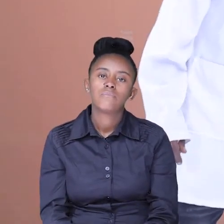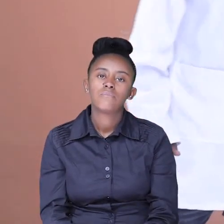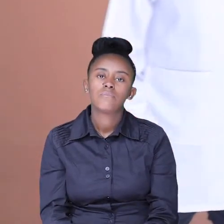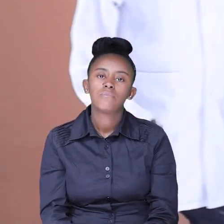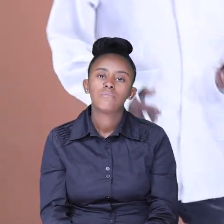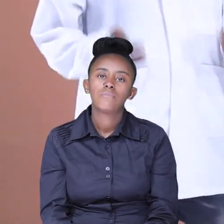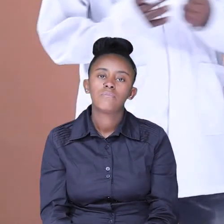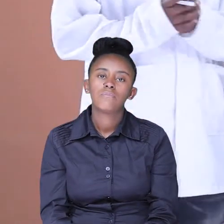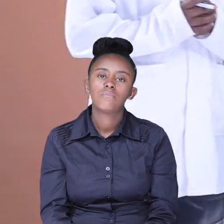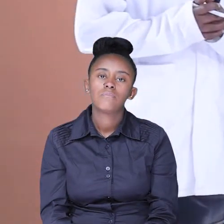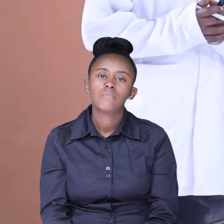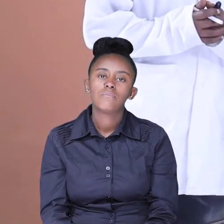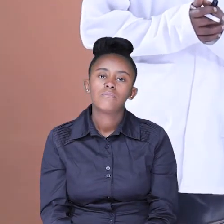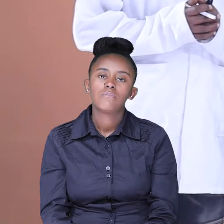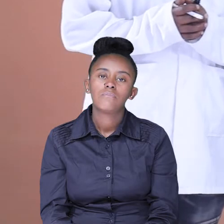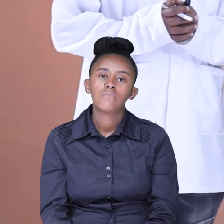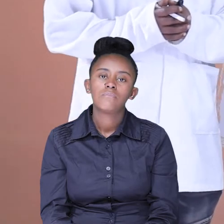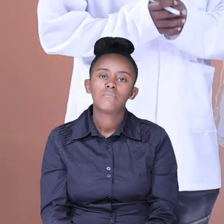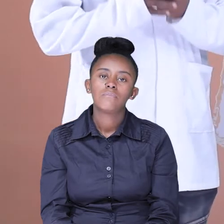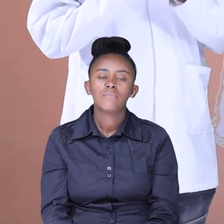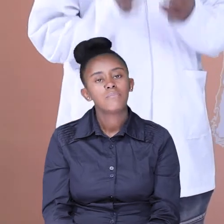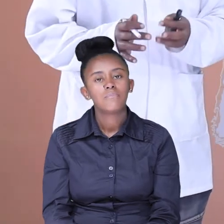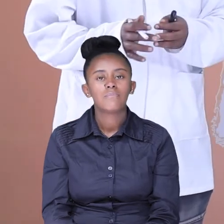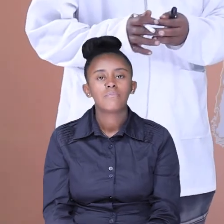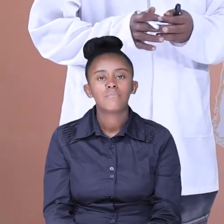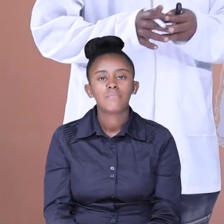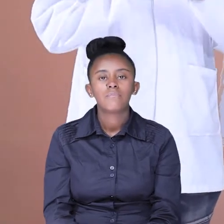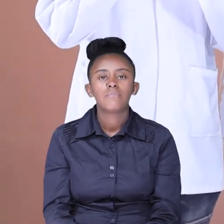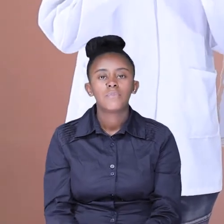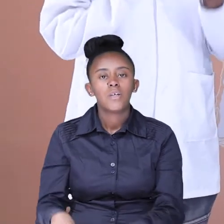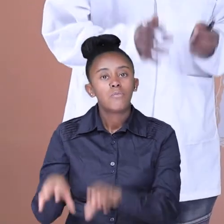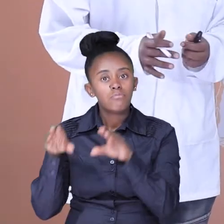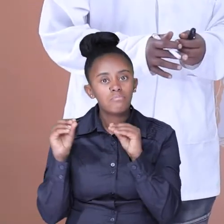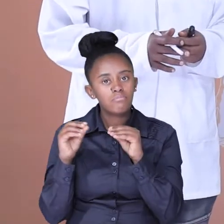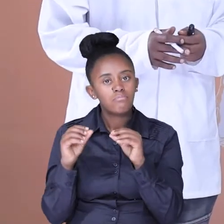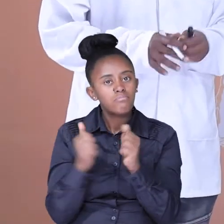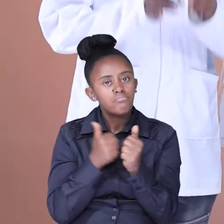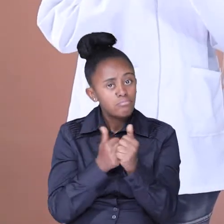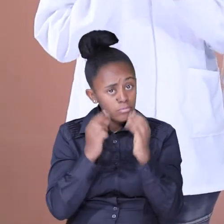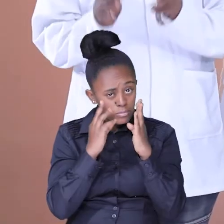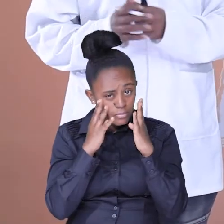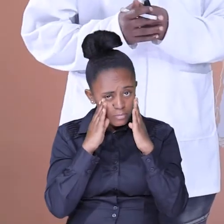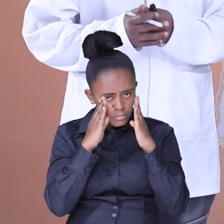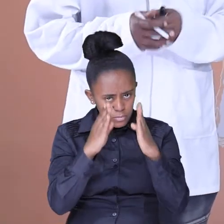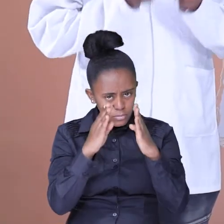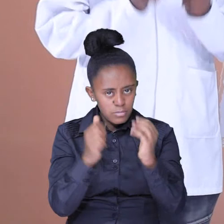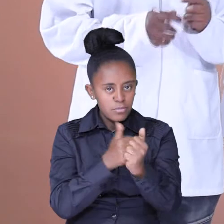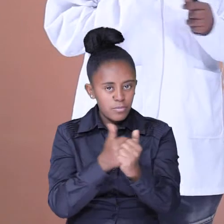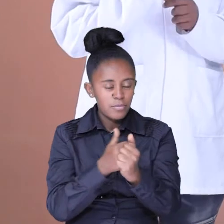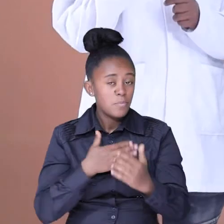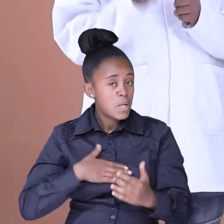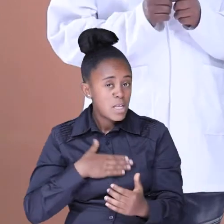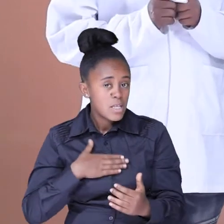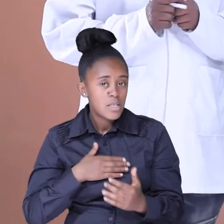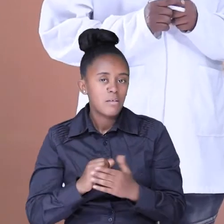now. Student, you are paying attention carefully. That is very nice. Please,